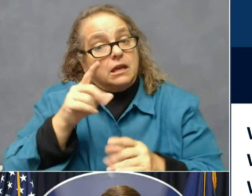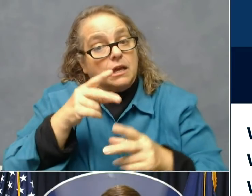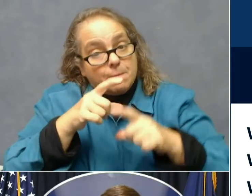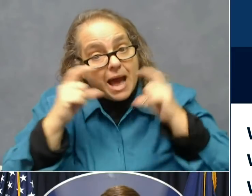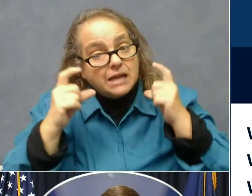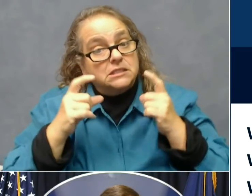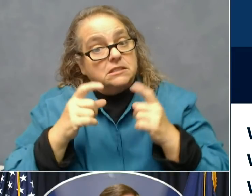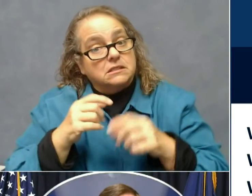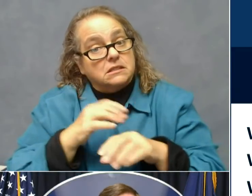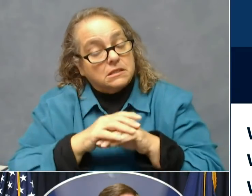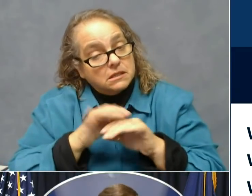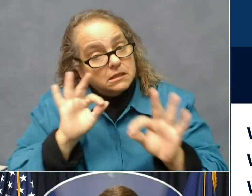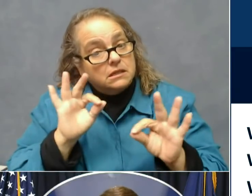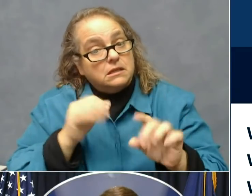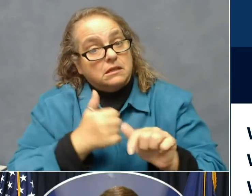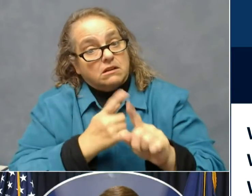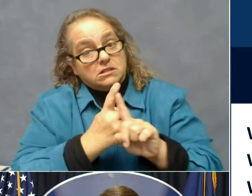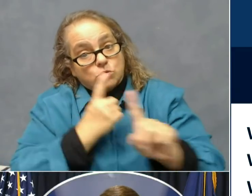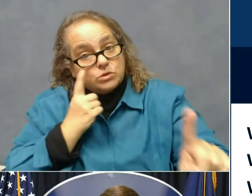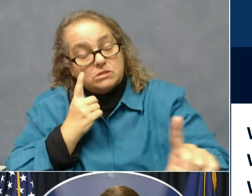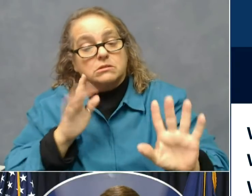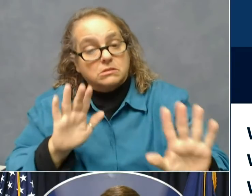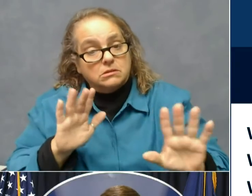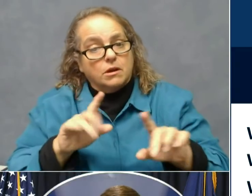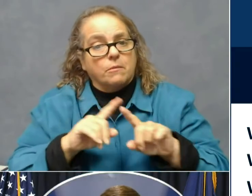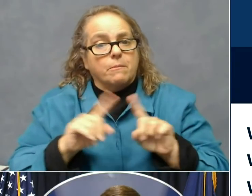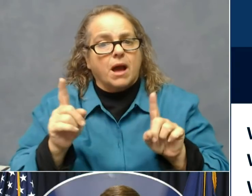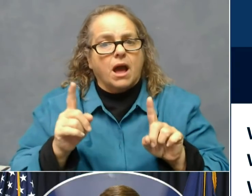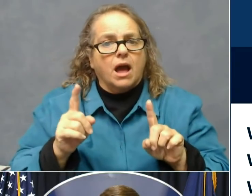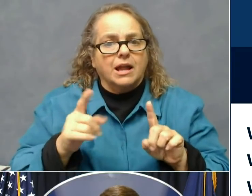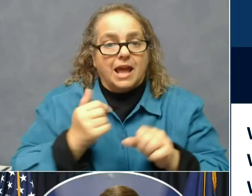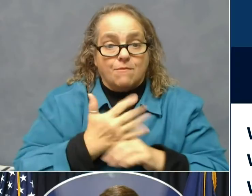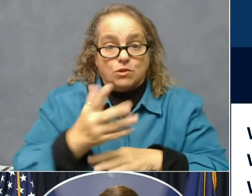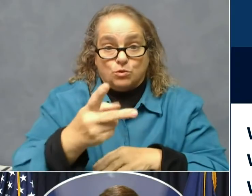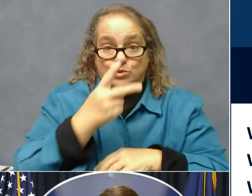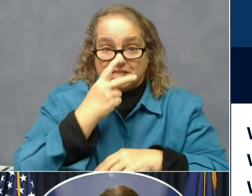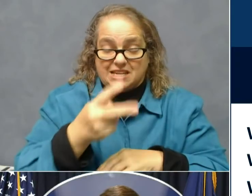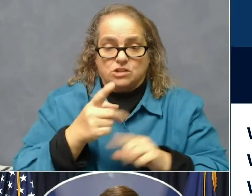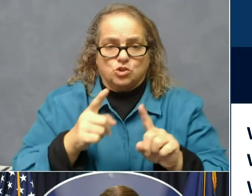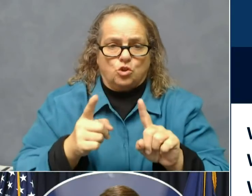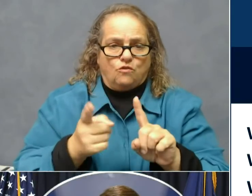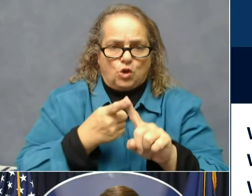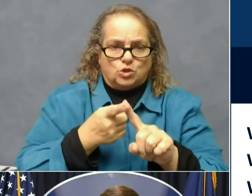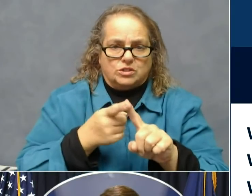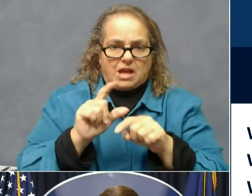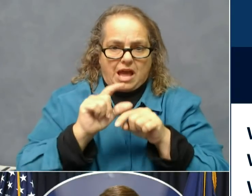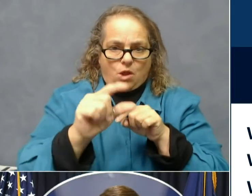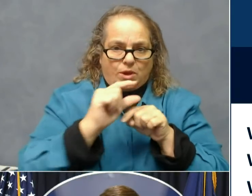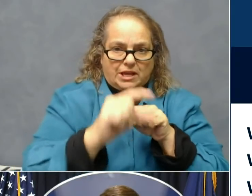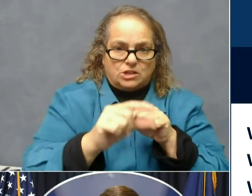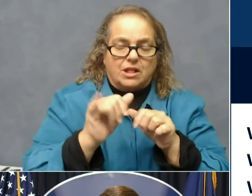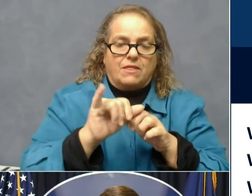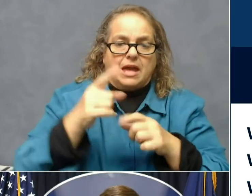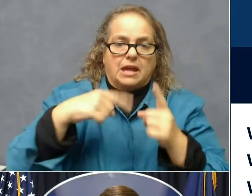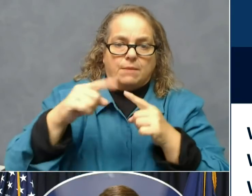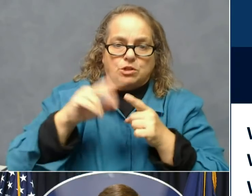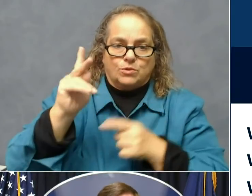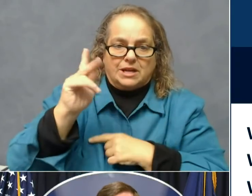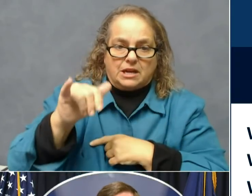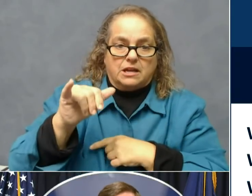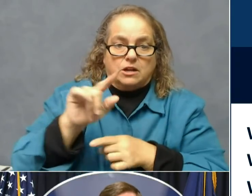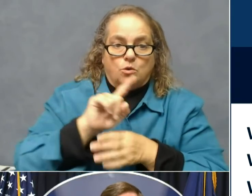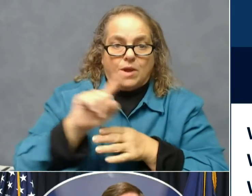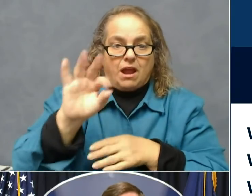wind. Everything you're seeing right now is part of the first allocation that came to Kentucky the week of December 13th